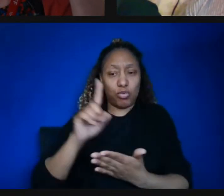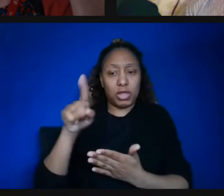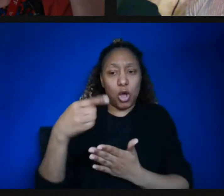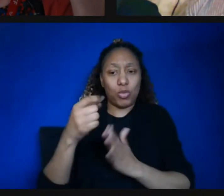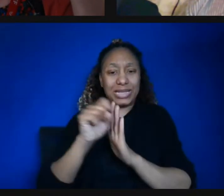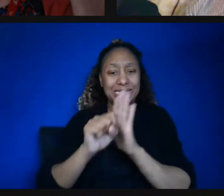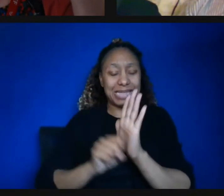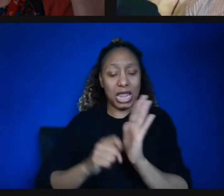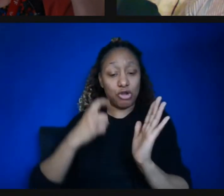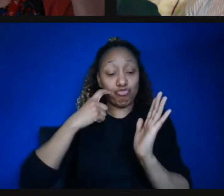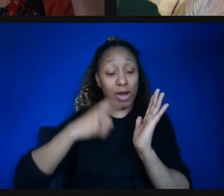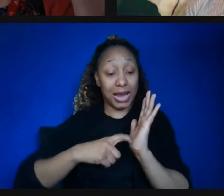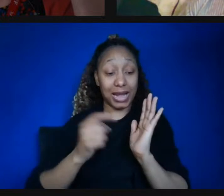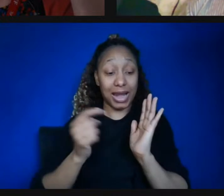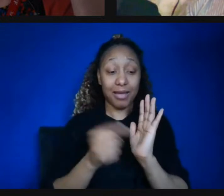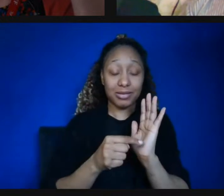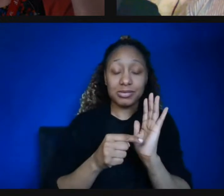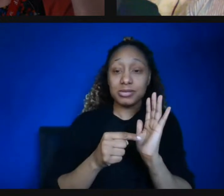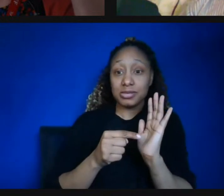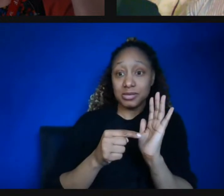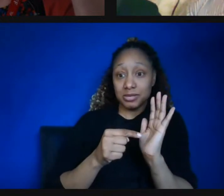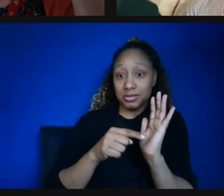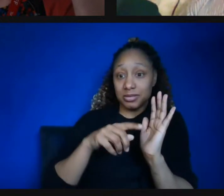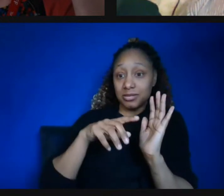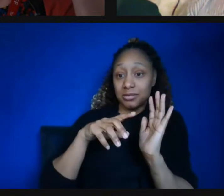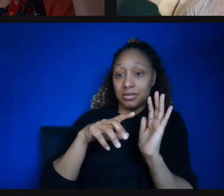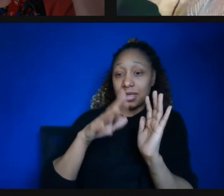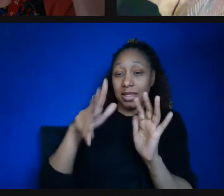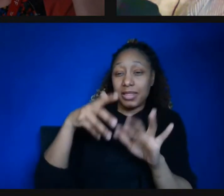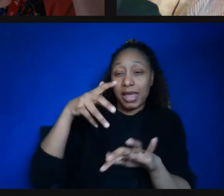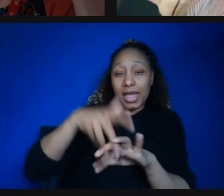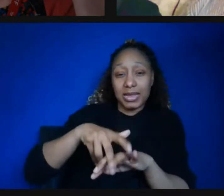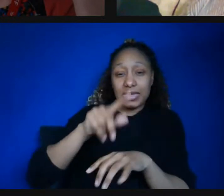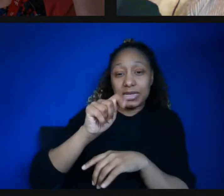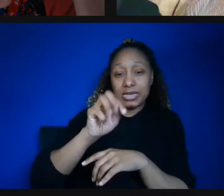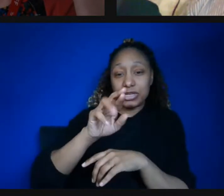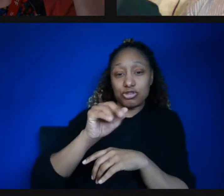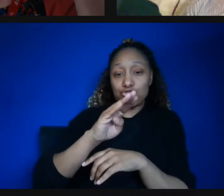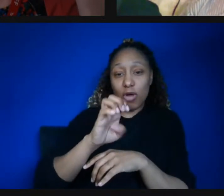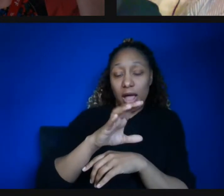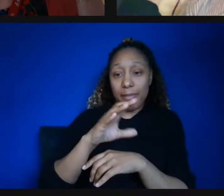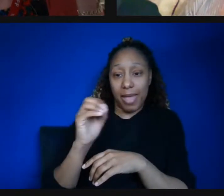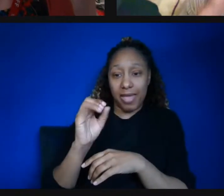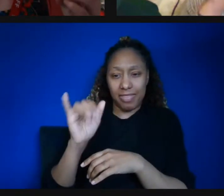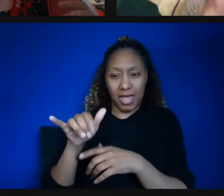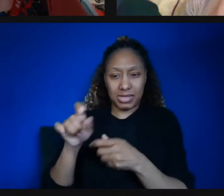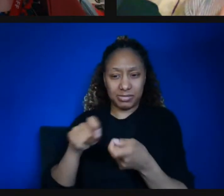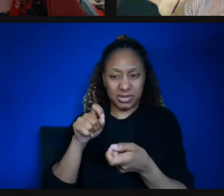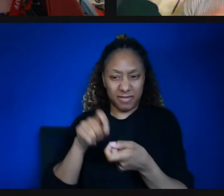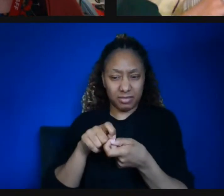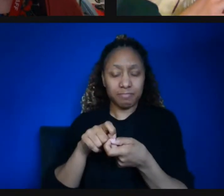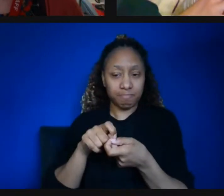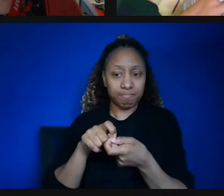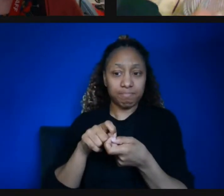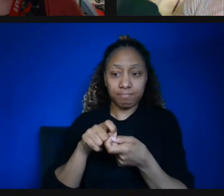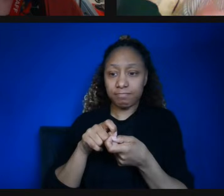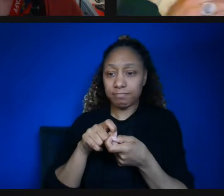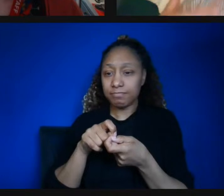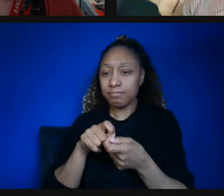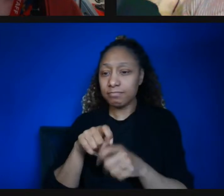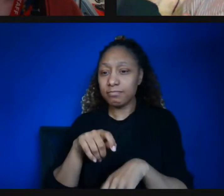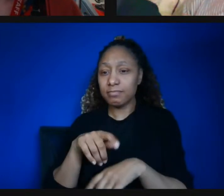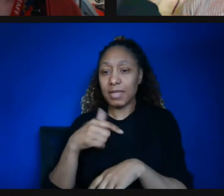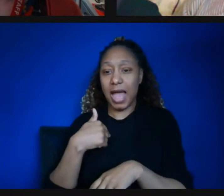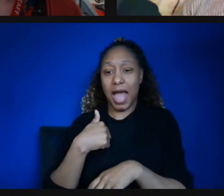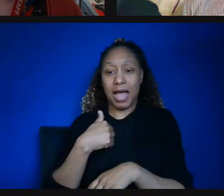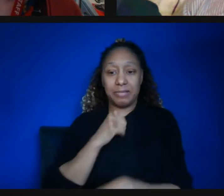project were the Pocomoke Indian tribe and the Nanticoke tribe of Indians. I'm not the